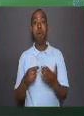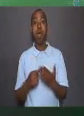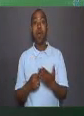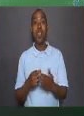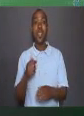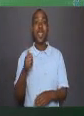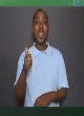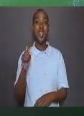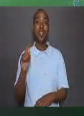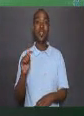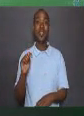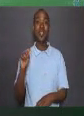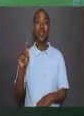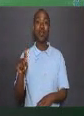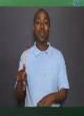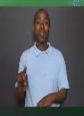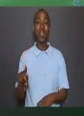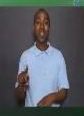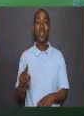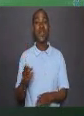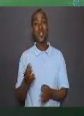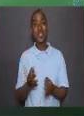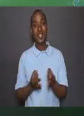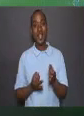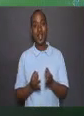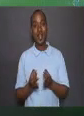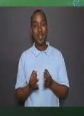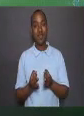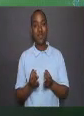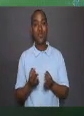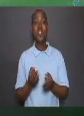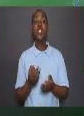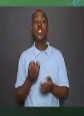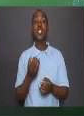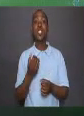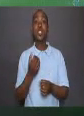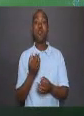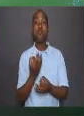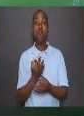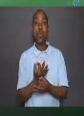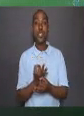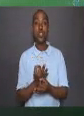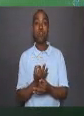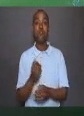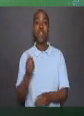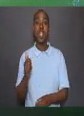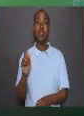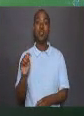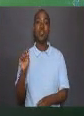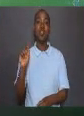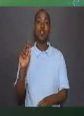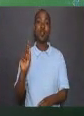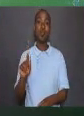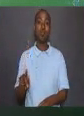ATP. We described the formation of ATP, and